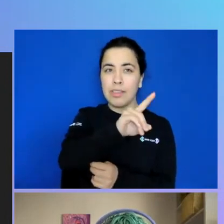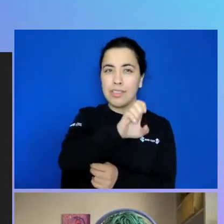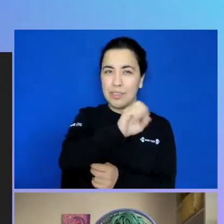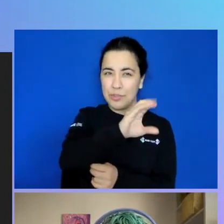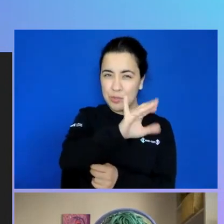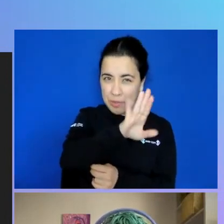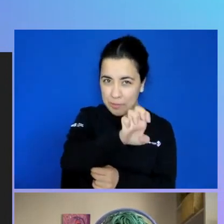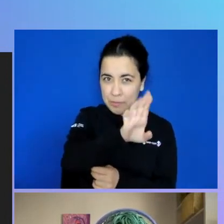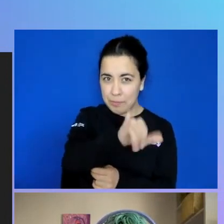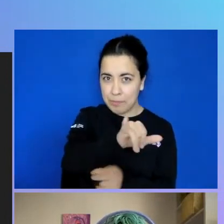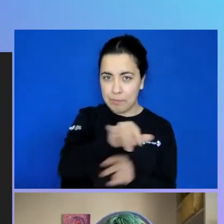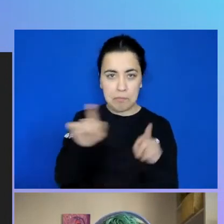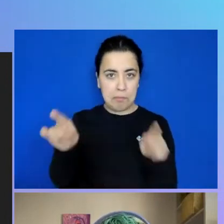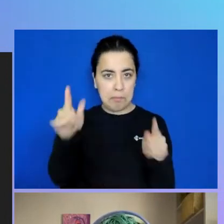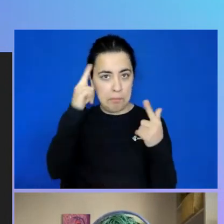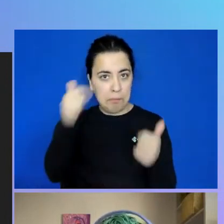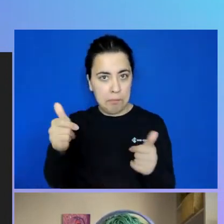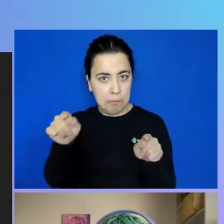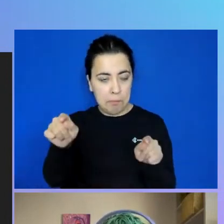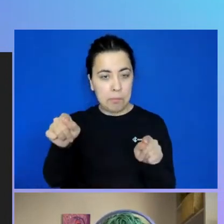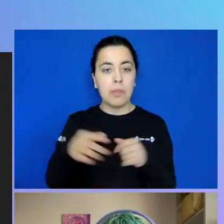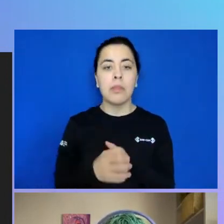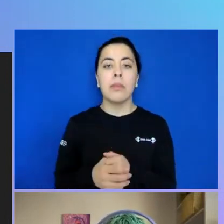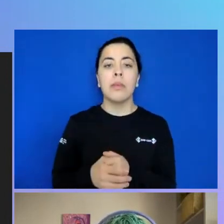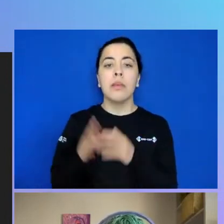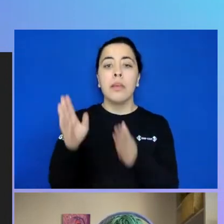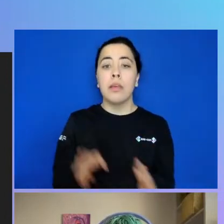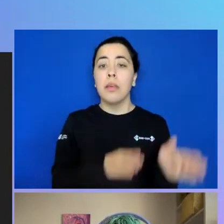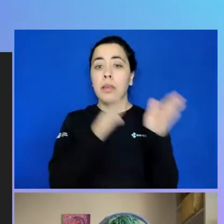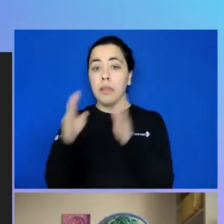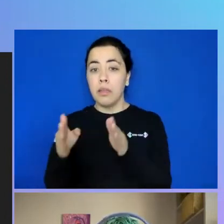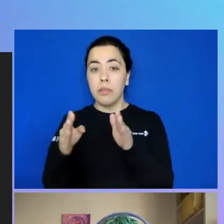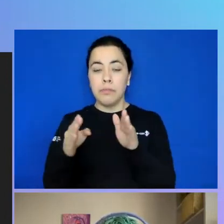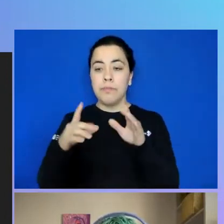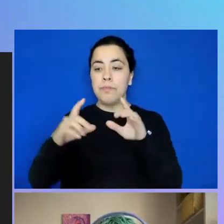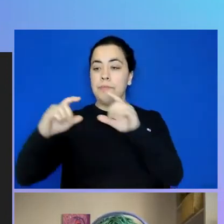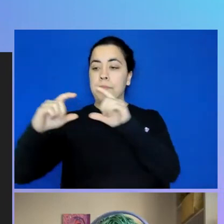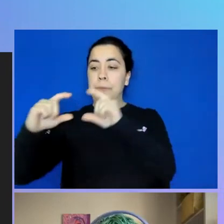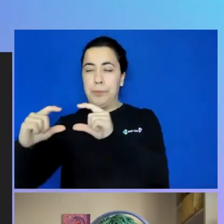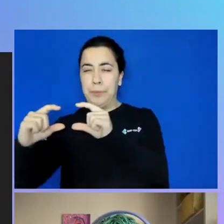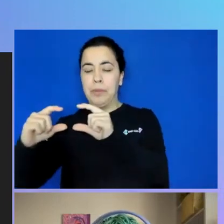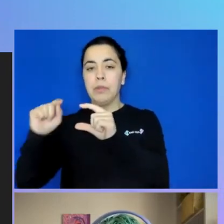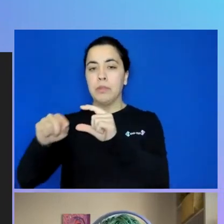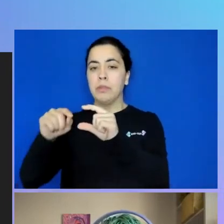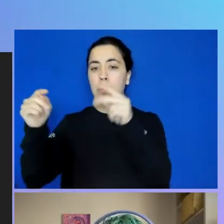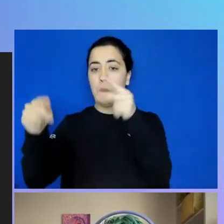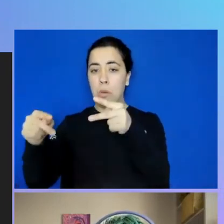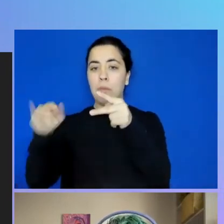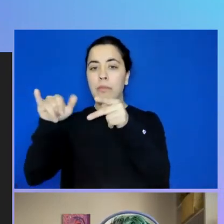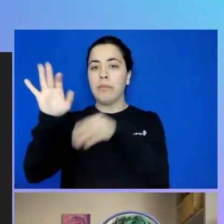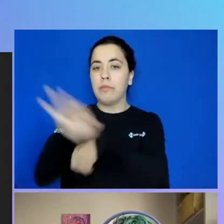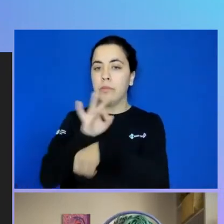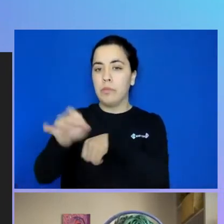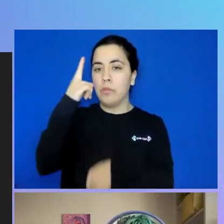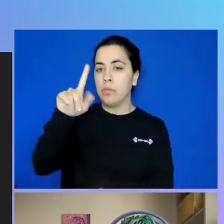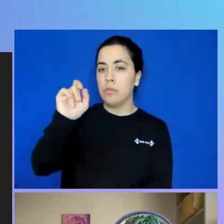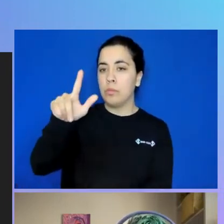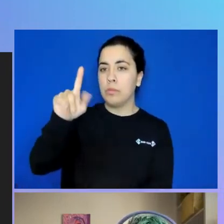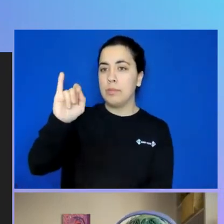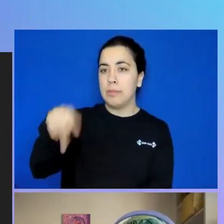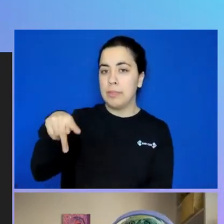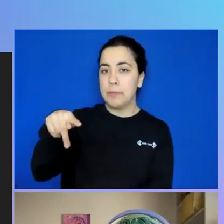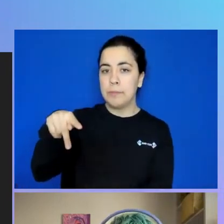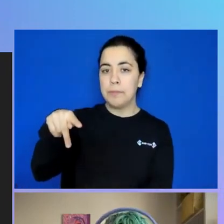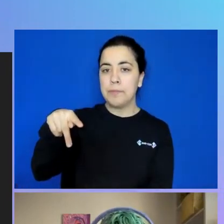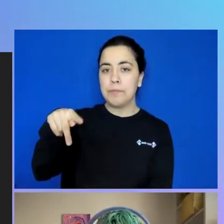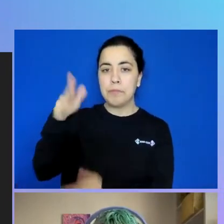attribute. And then the next code snippet I have is our function for the tooltip component, the functional component